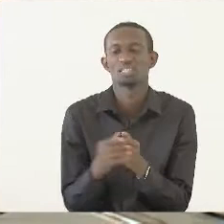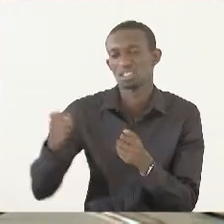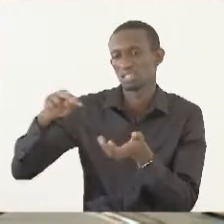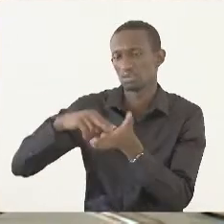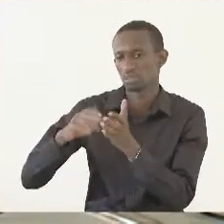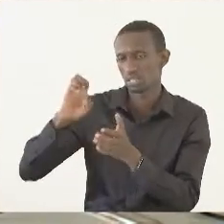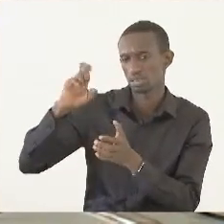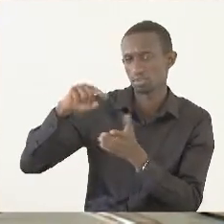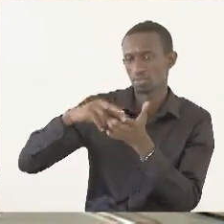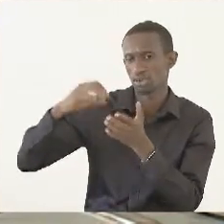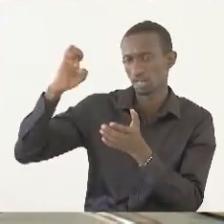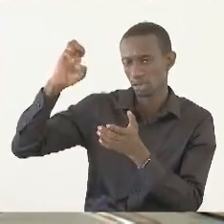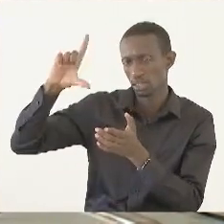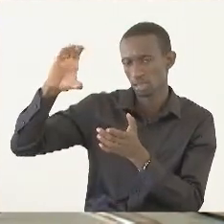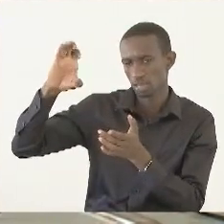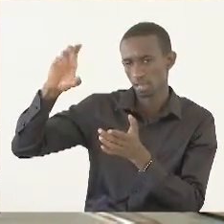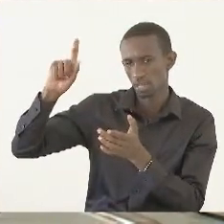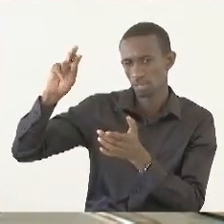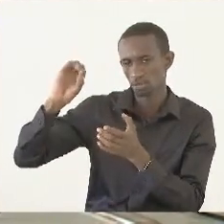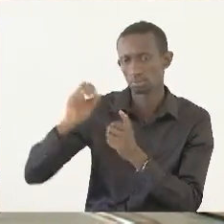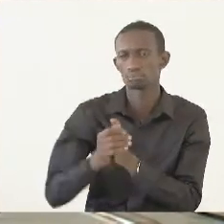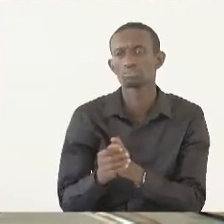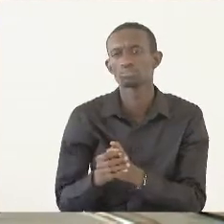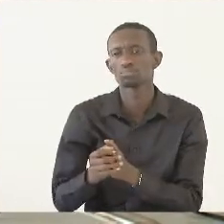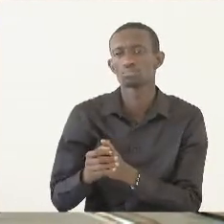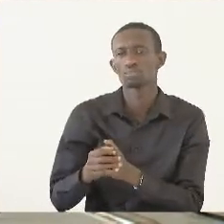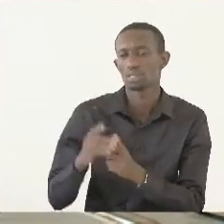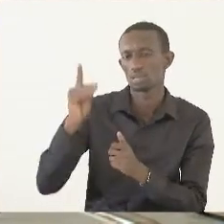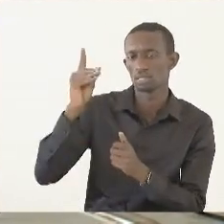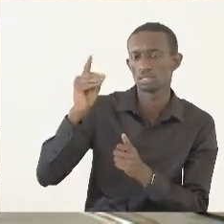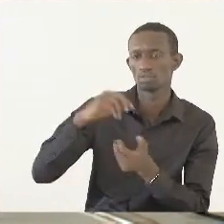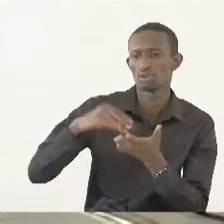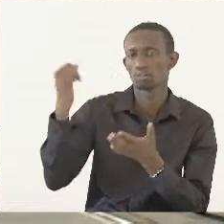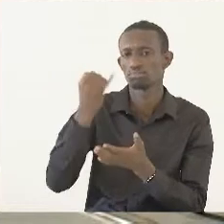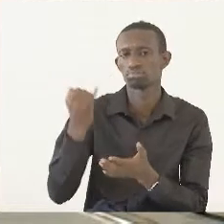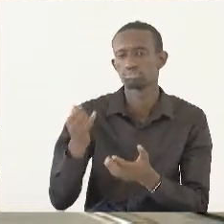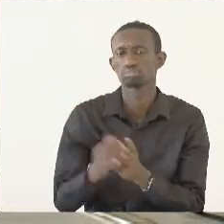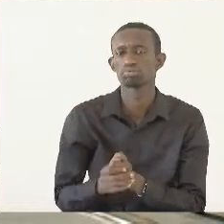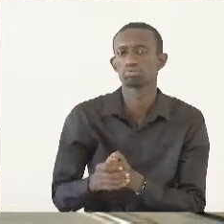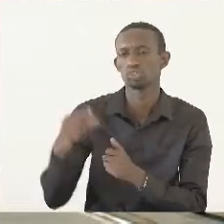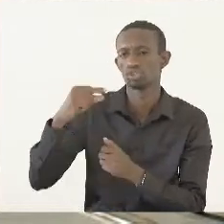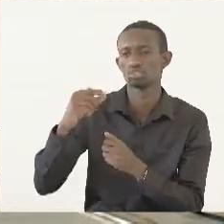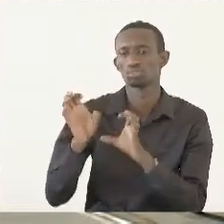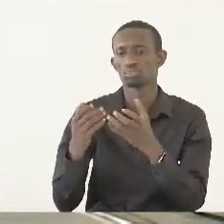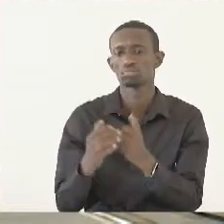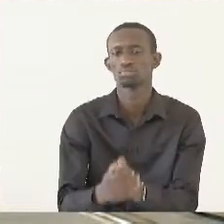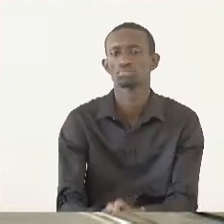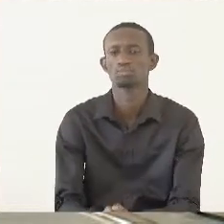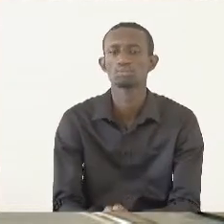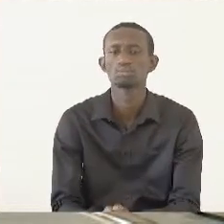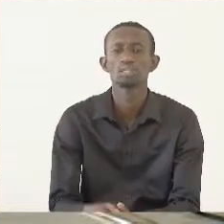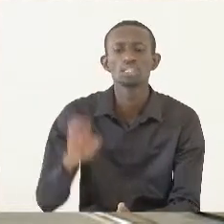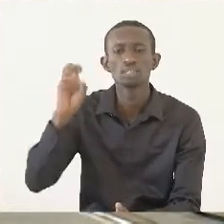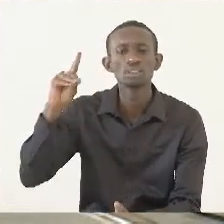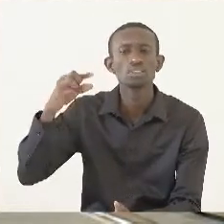Electron withdrawing group, electron donating. We are starting with electron donating group. Entering here, what